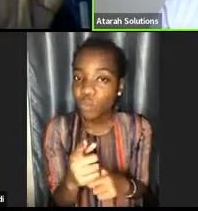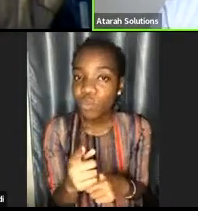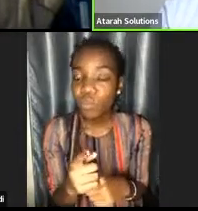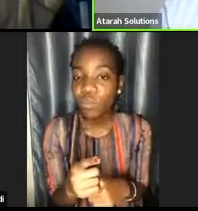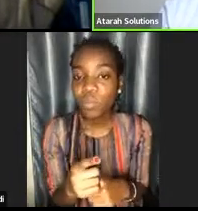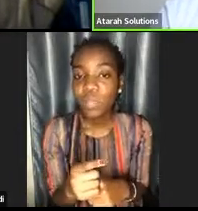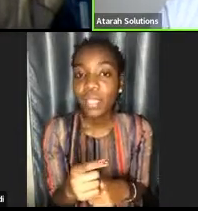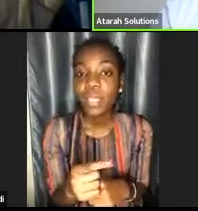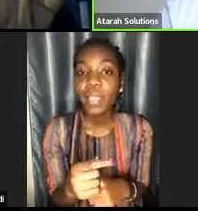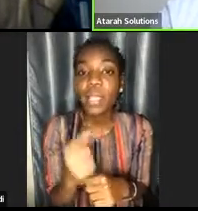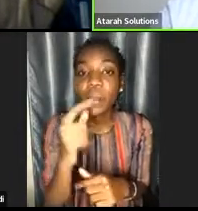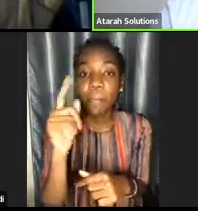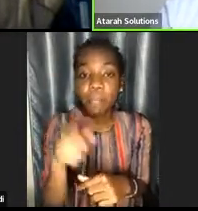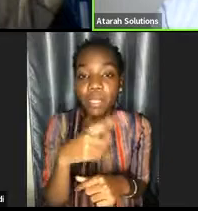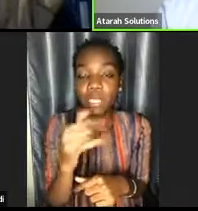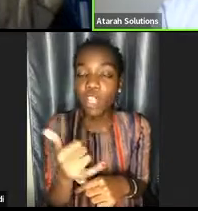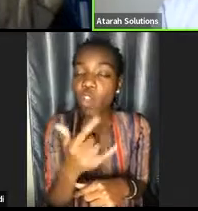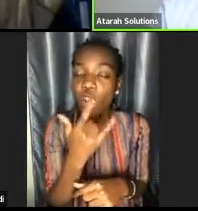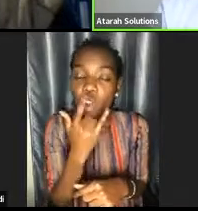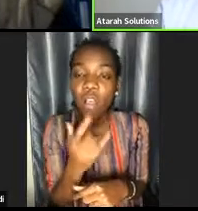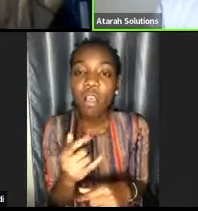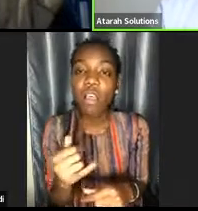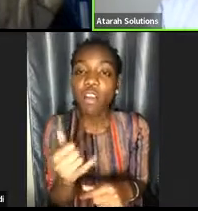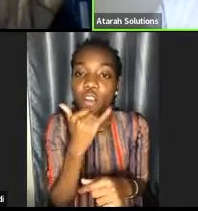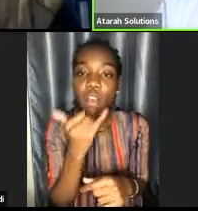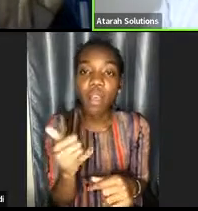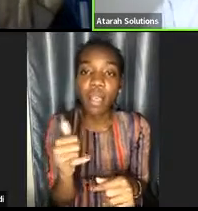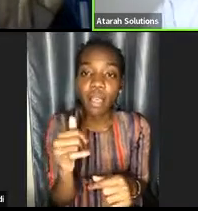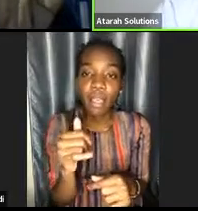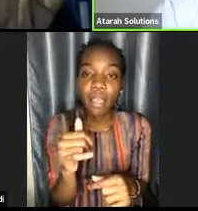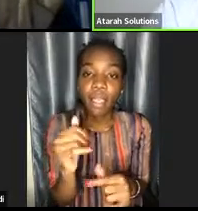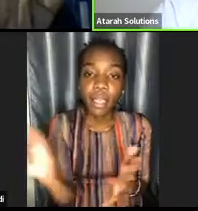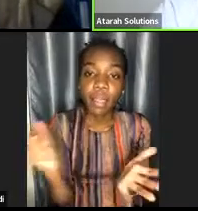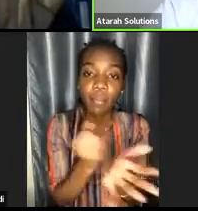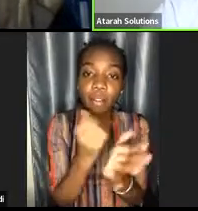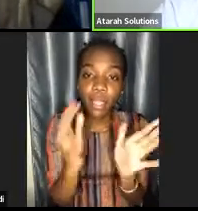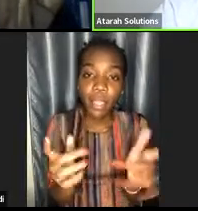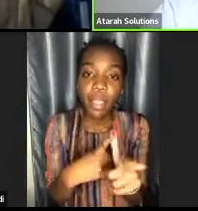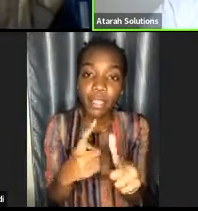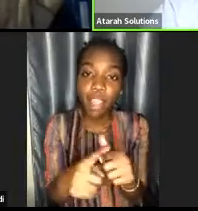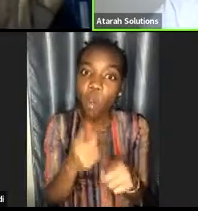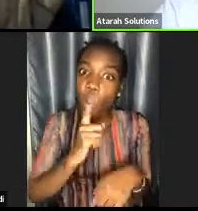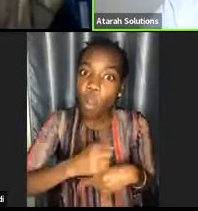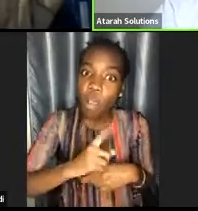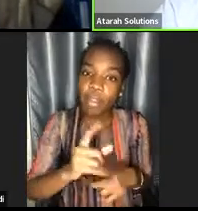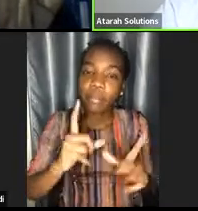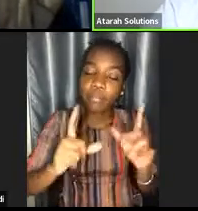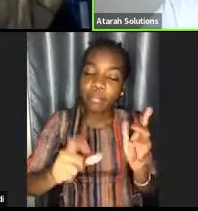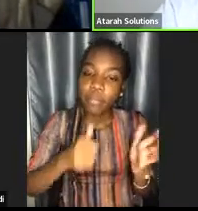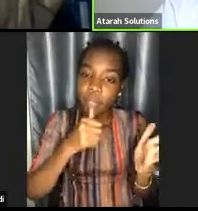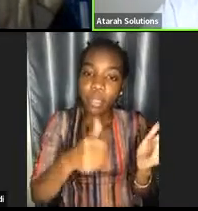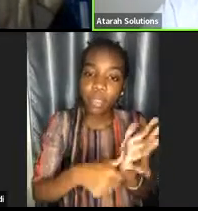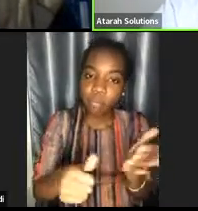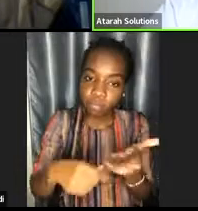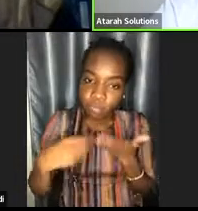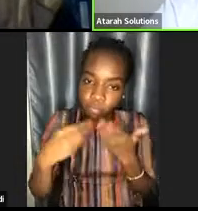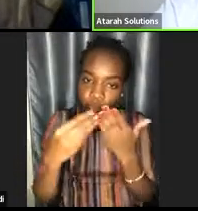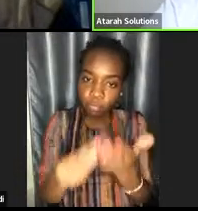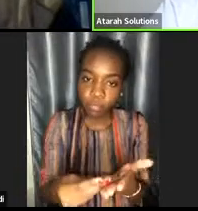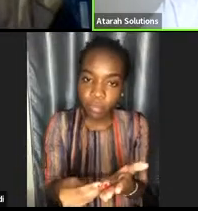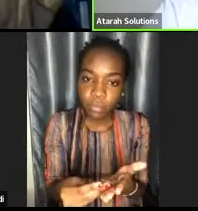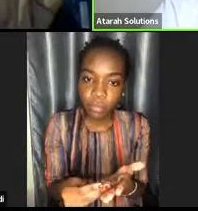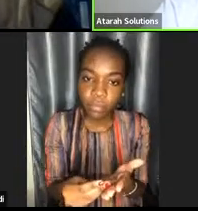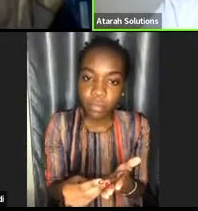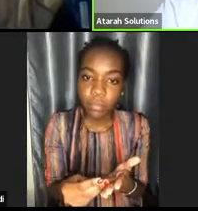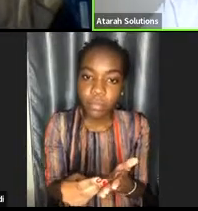wronged your employer and they give you a warning, then it means that the Employment Act provisions